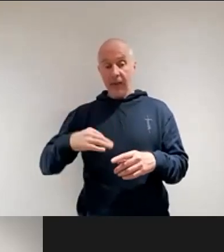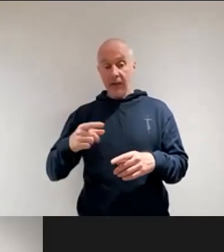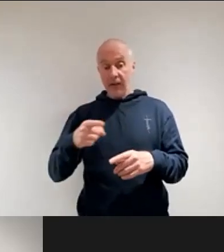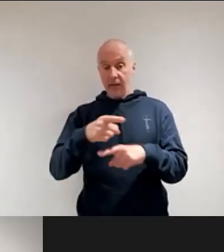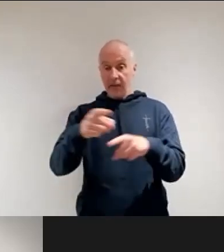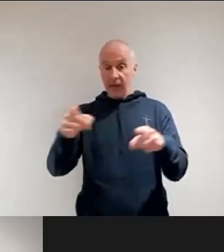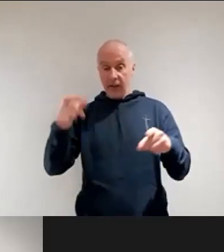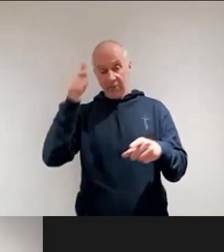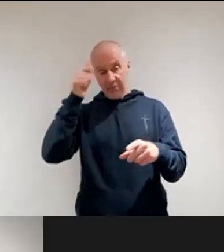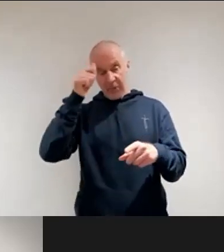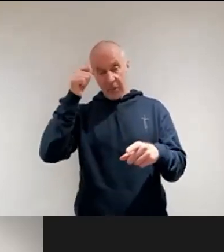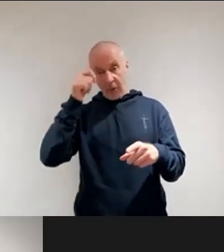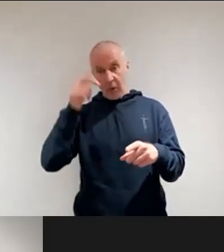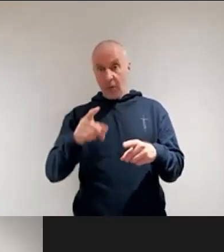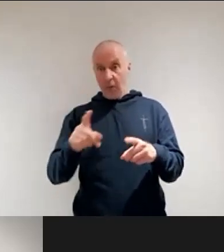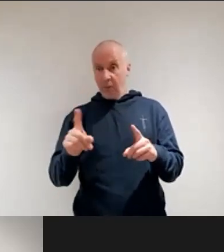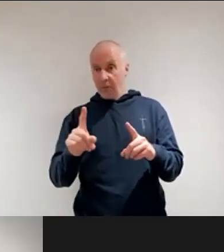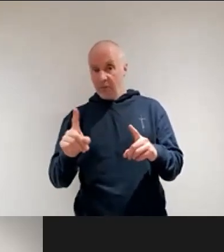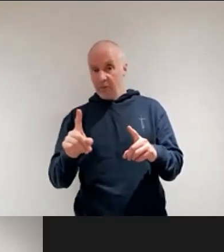that.